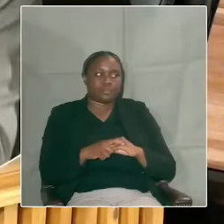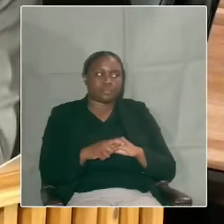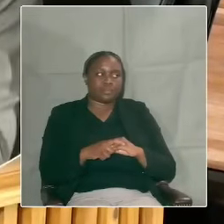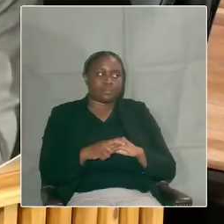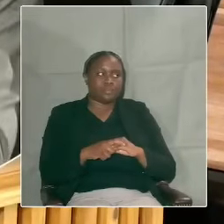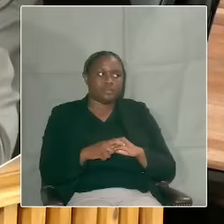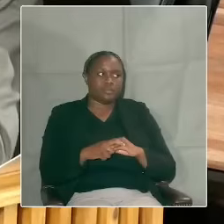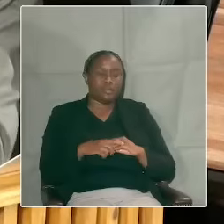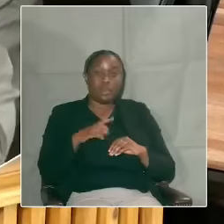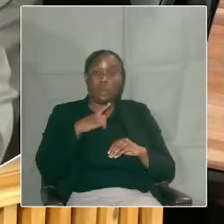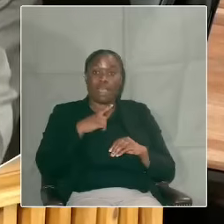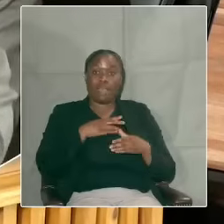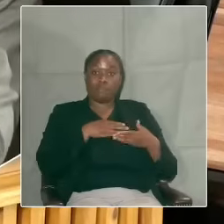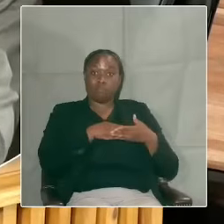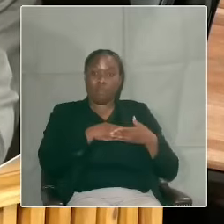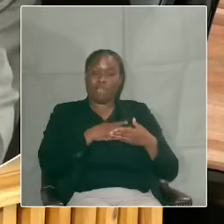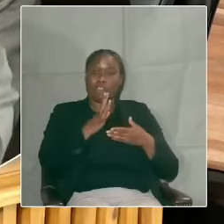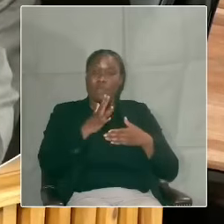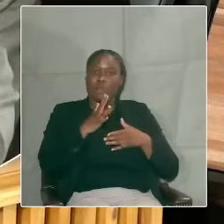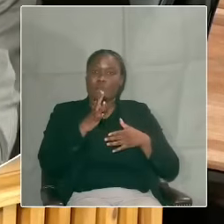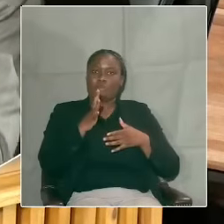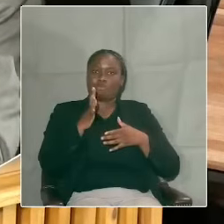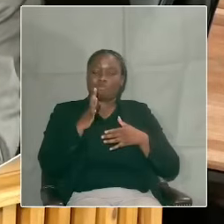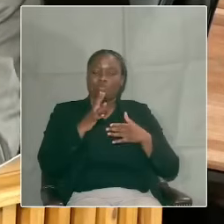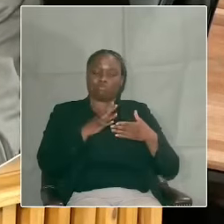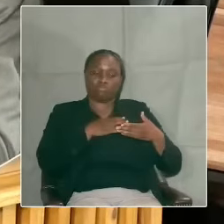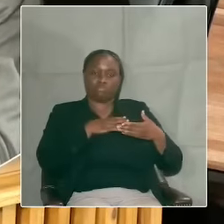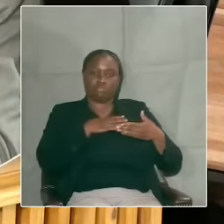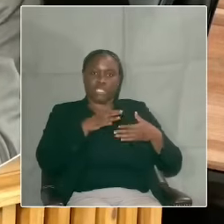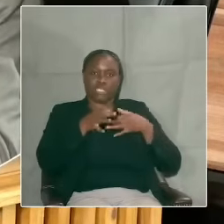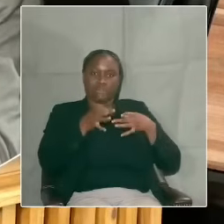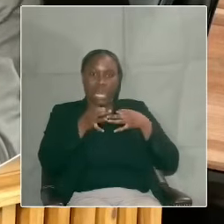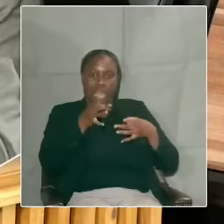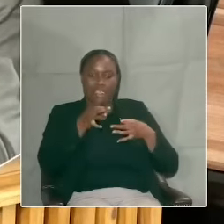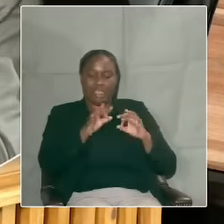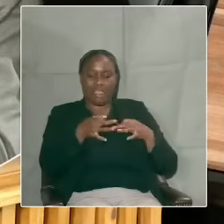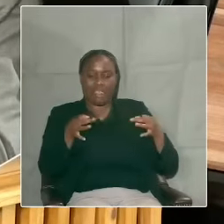Because here you are highlighting the strengths to the minister.